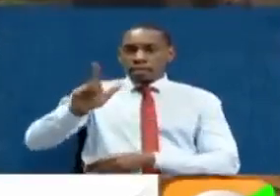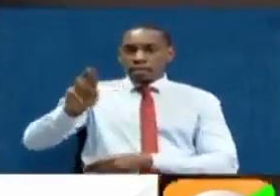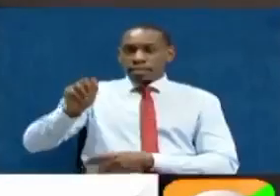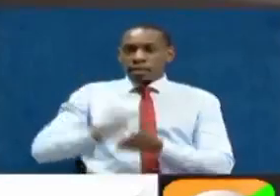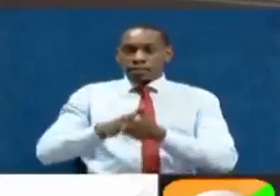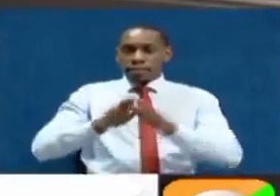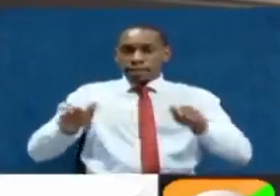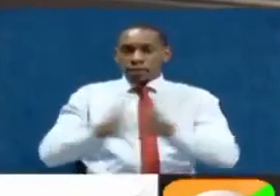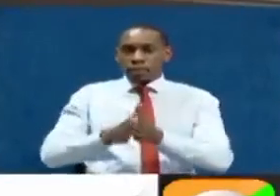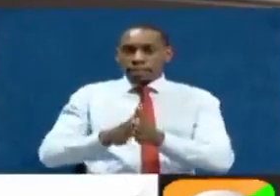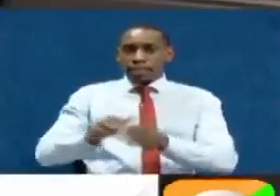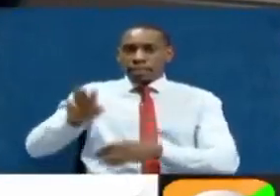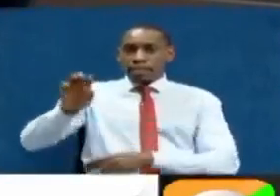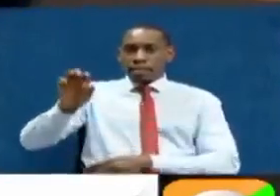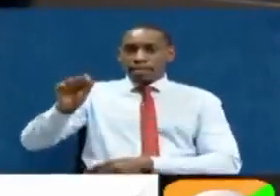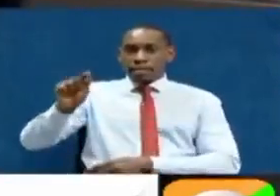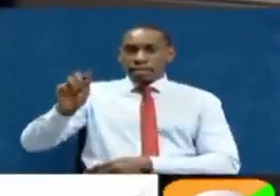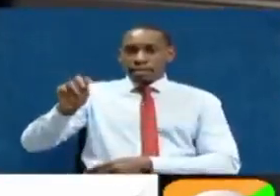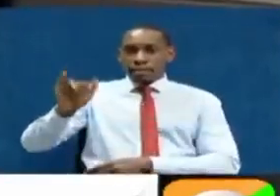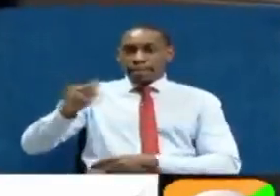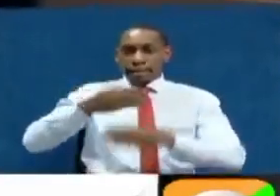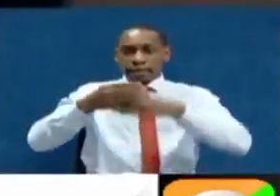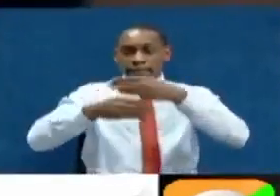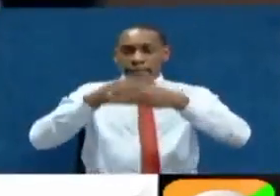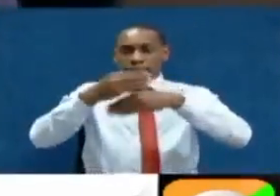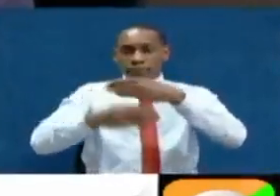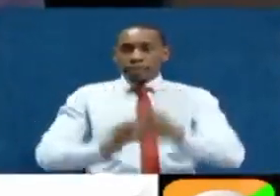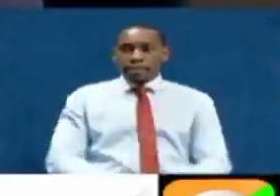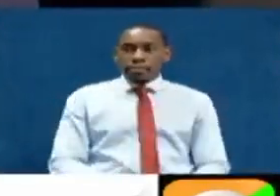and St. Mary's Apartment. Lillian Muli, Citizen TV.